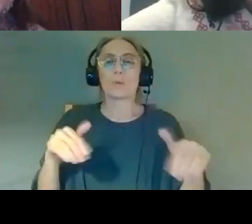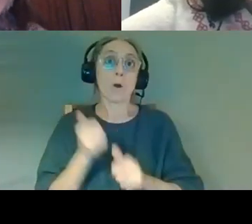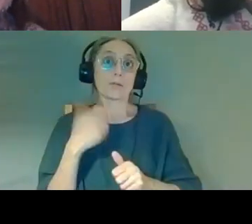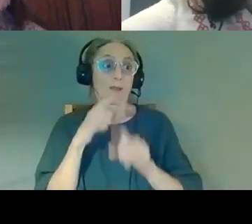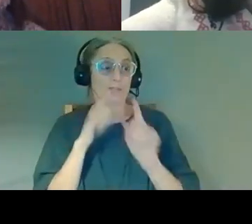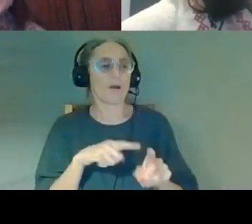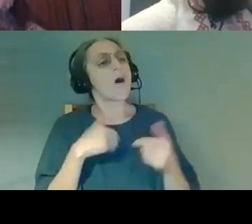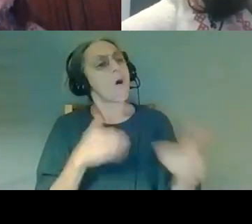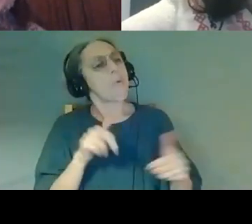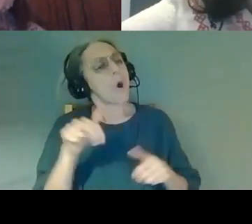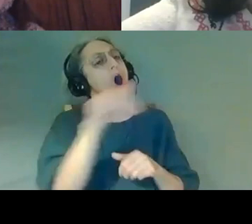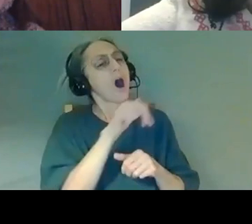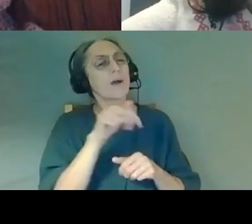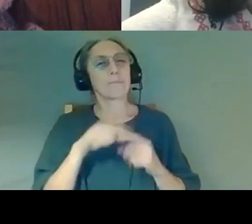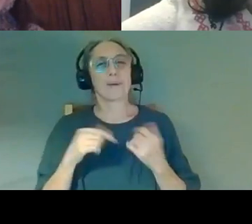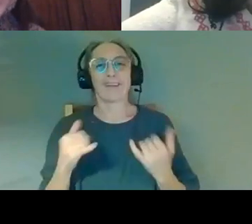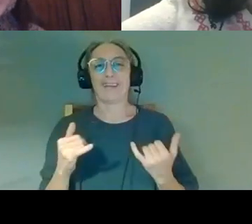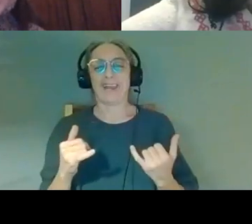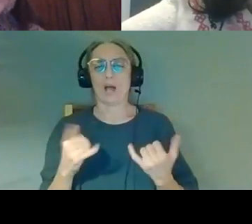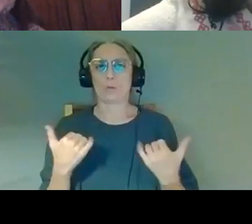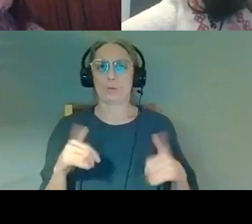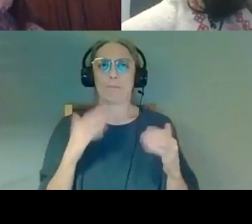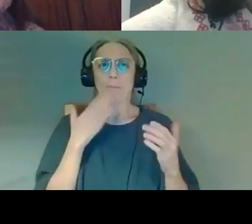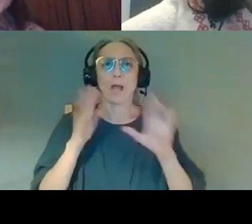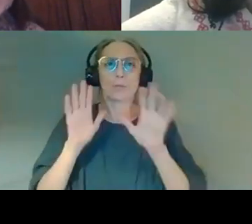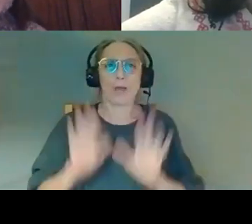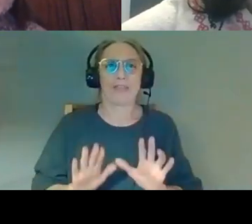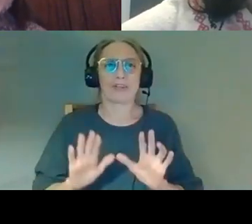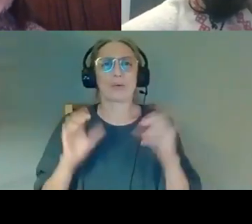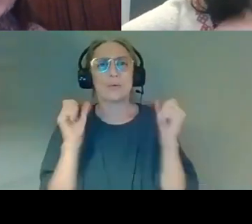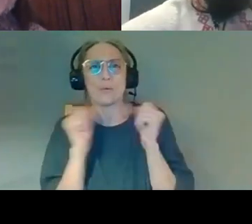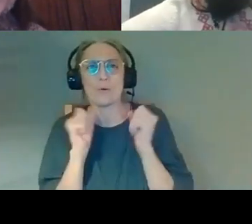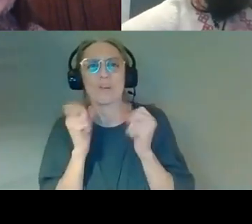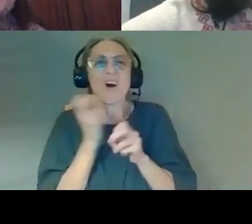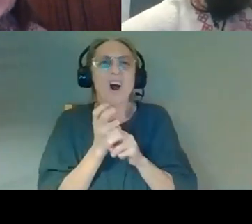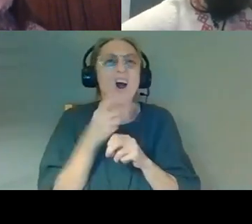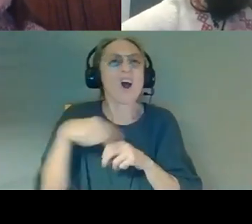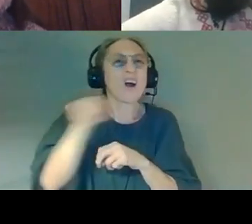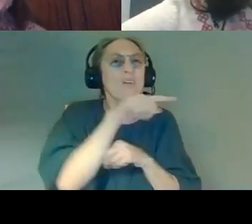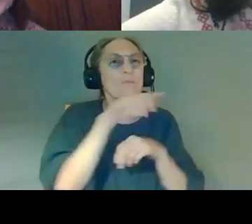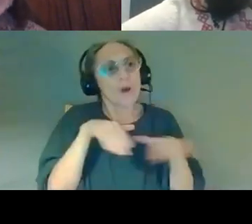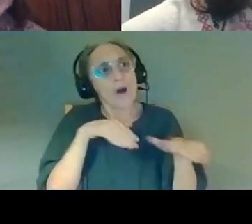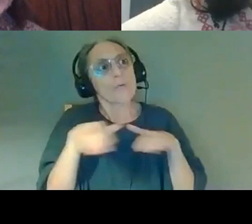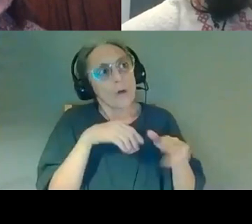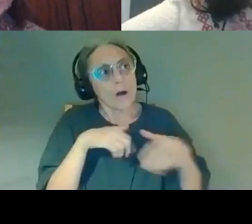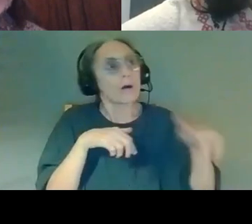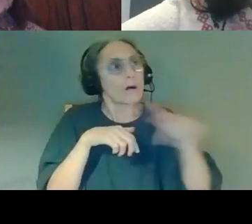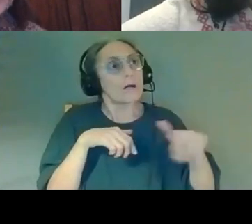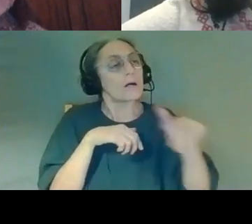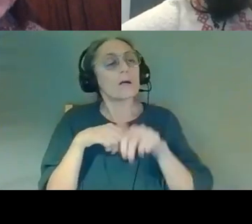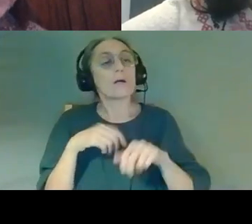Although that may now change that the weather is getting bad. But we've never had any more than, say, 2/3 of